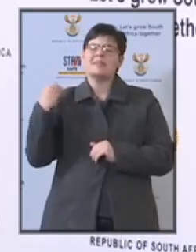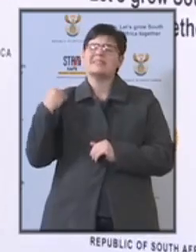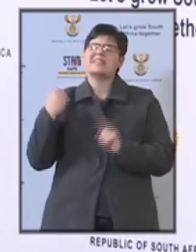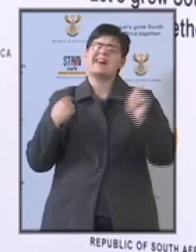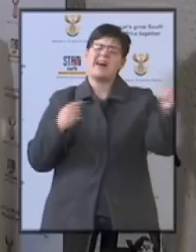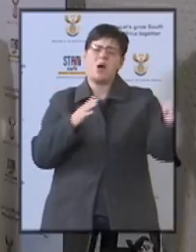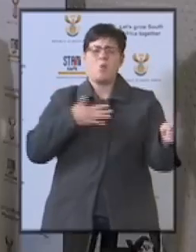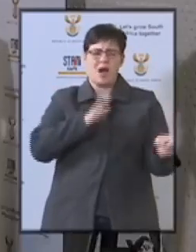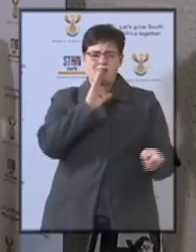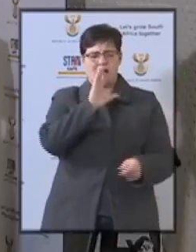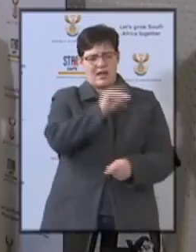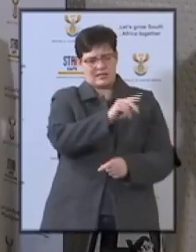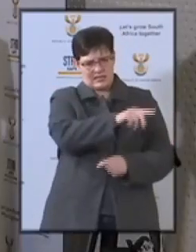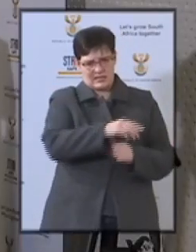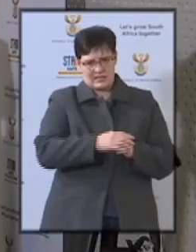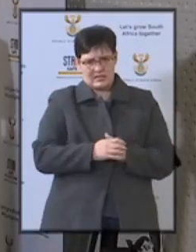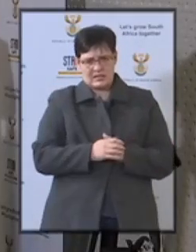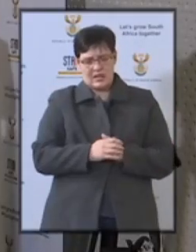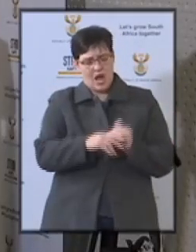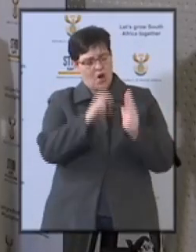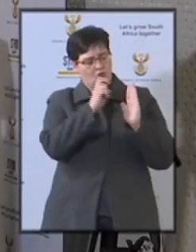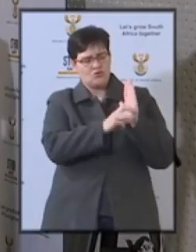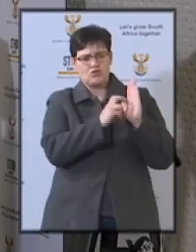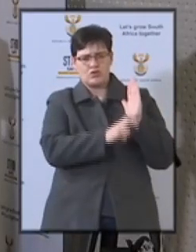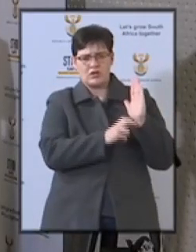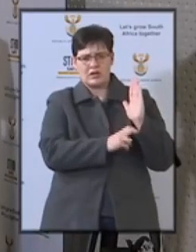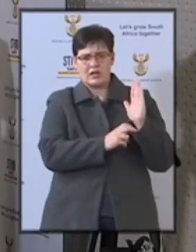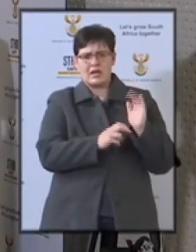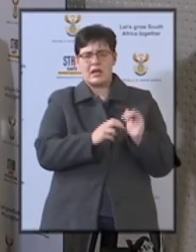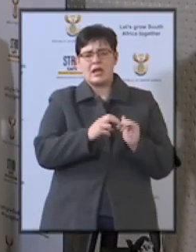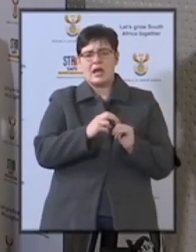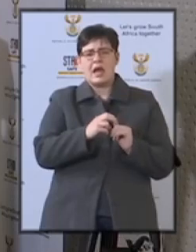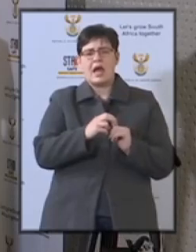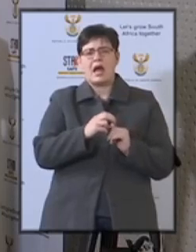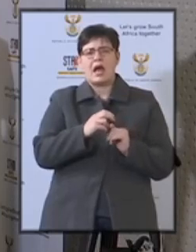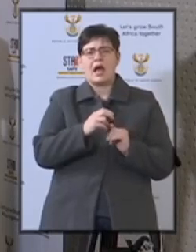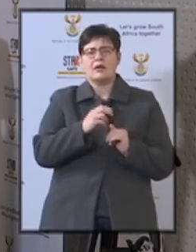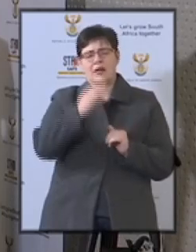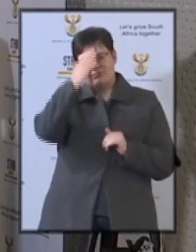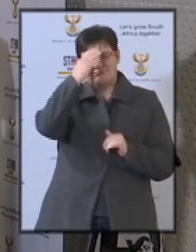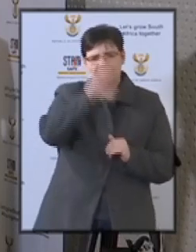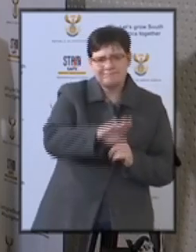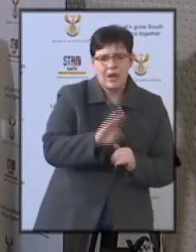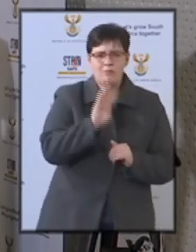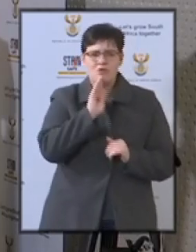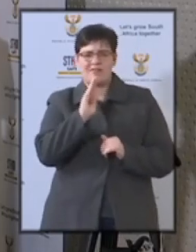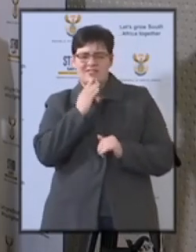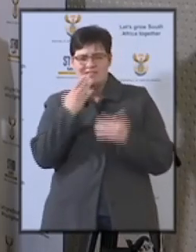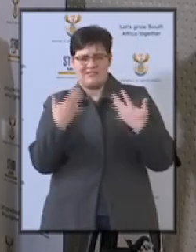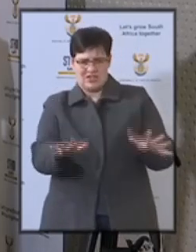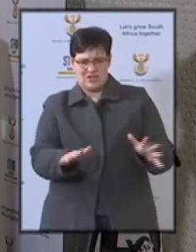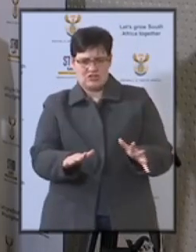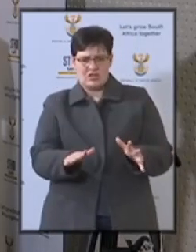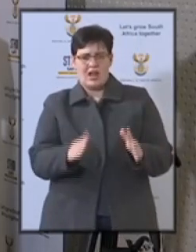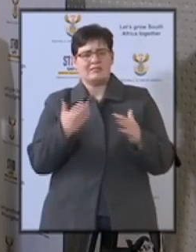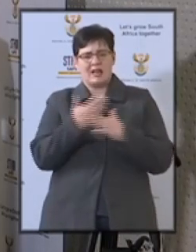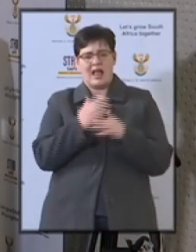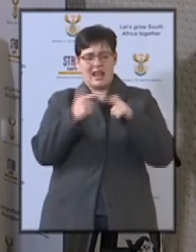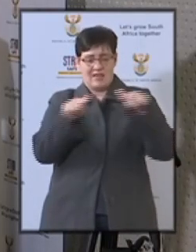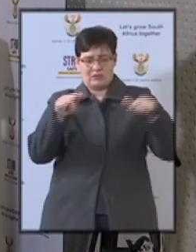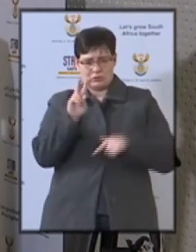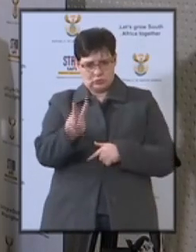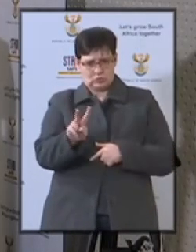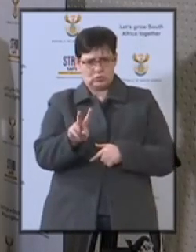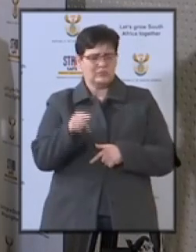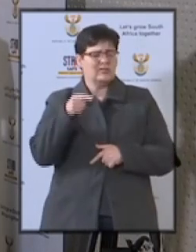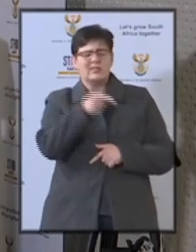Tourism, what are the regulations for Airbnbs? Are Airbnbs currently allowed to operate underneath level 2? And how are